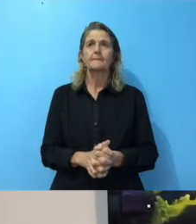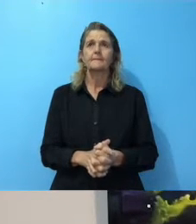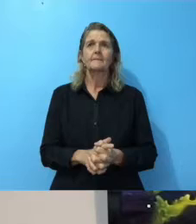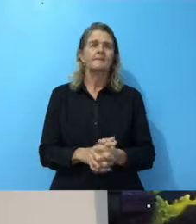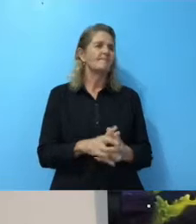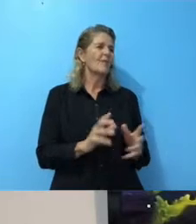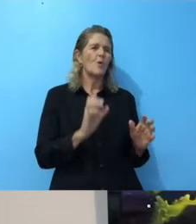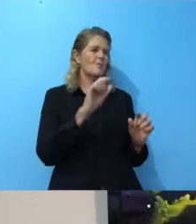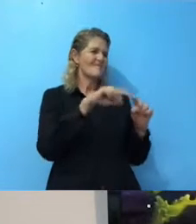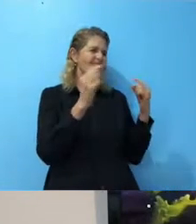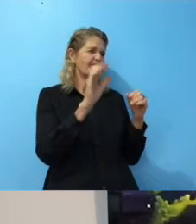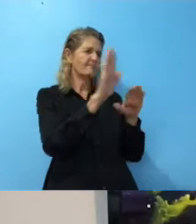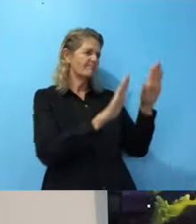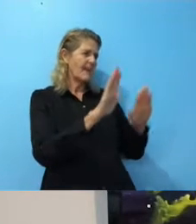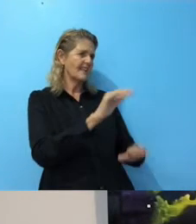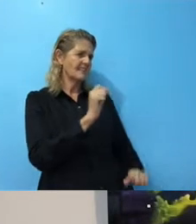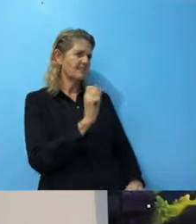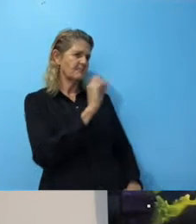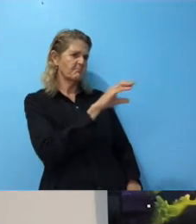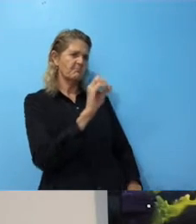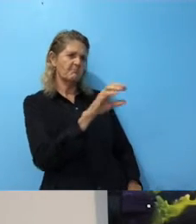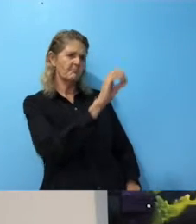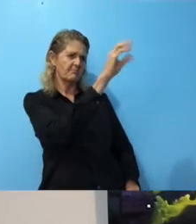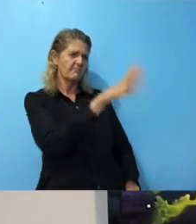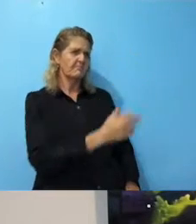in kind of random spots.